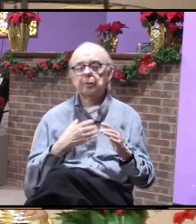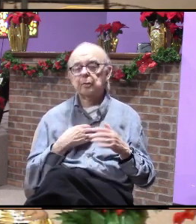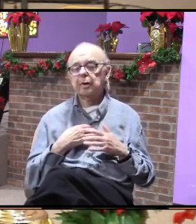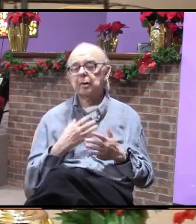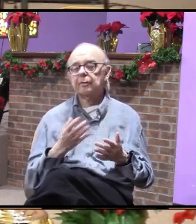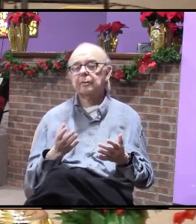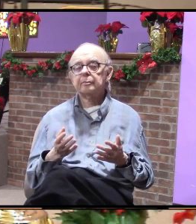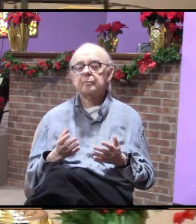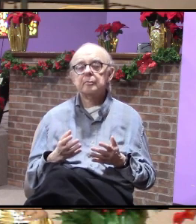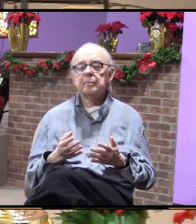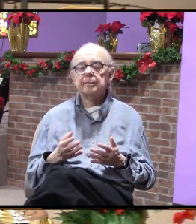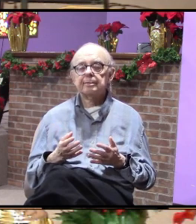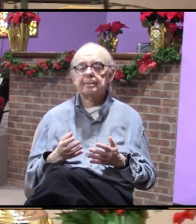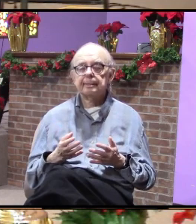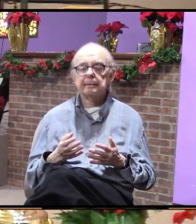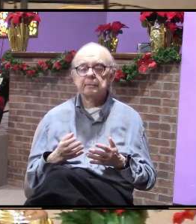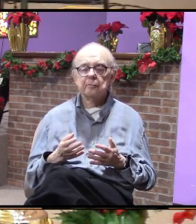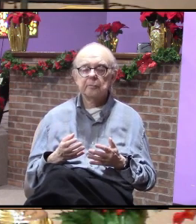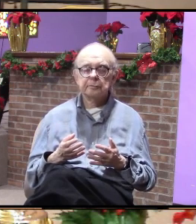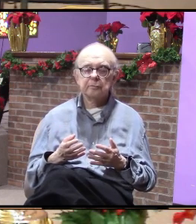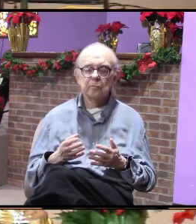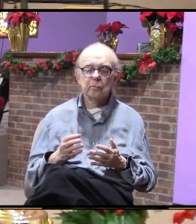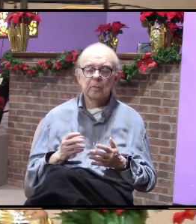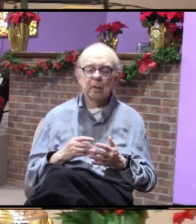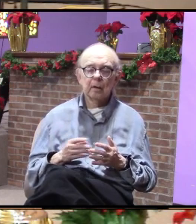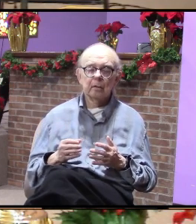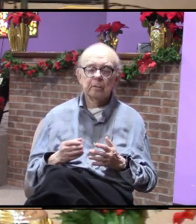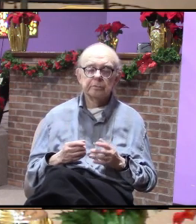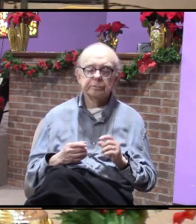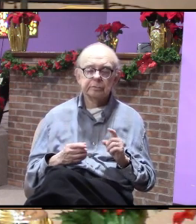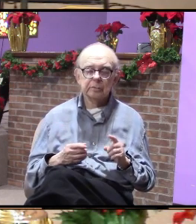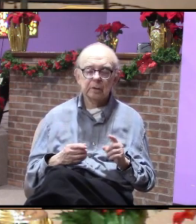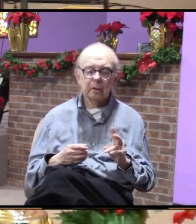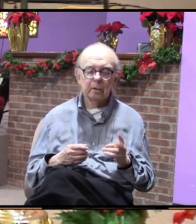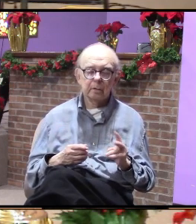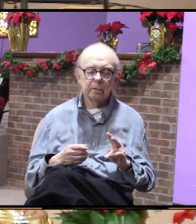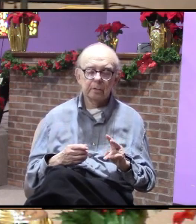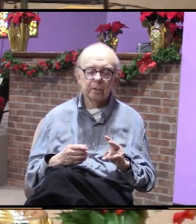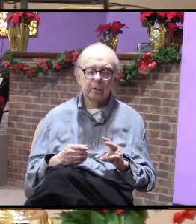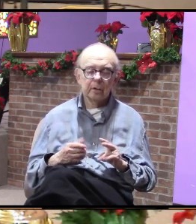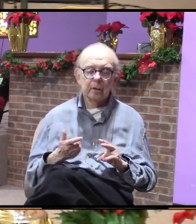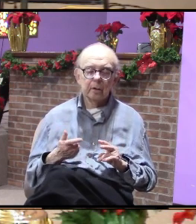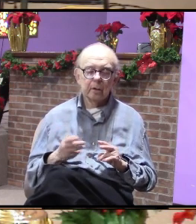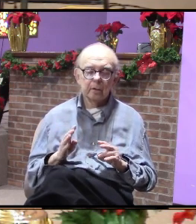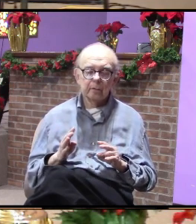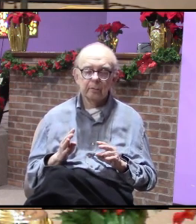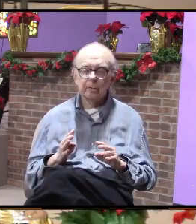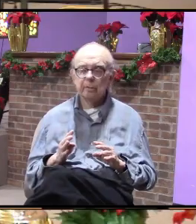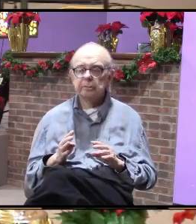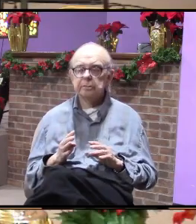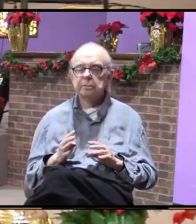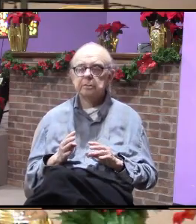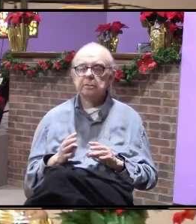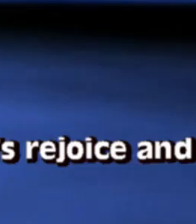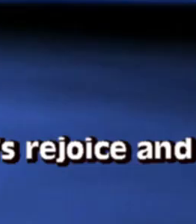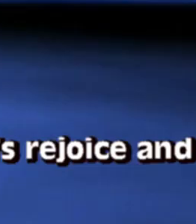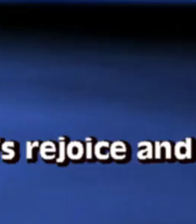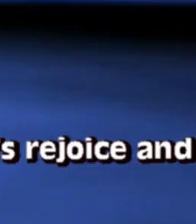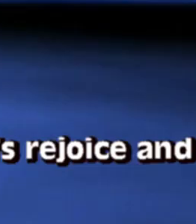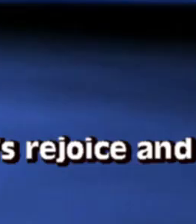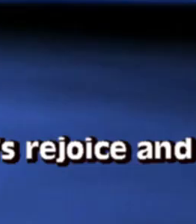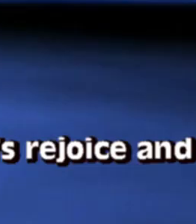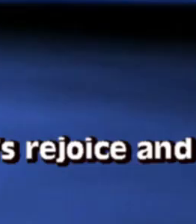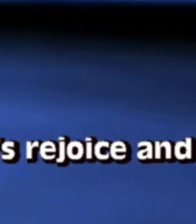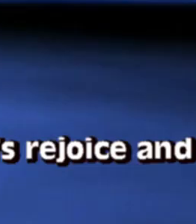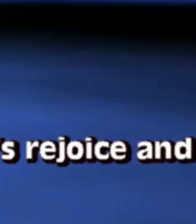Okay? So Psalms 118 and 24 is this. He